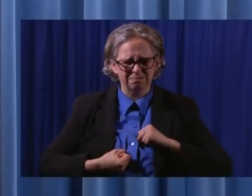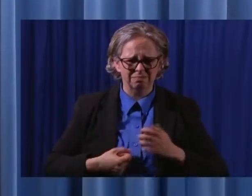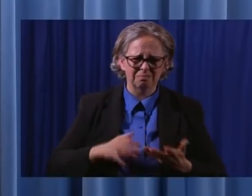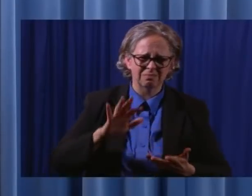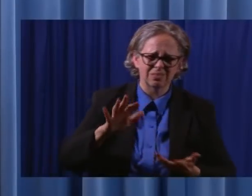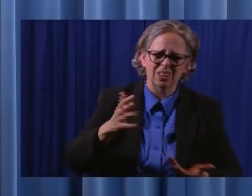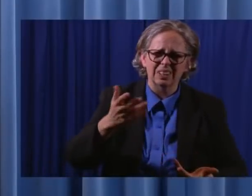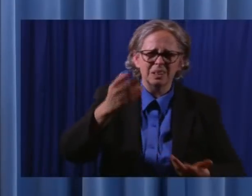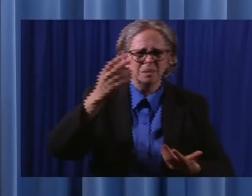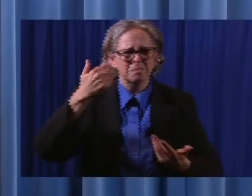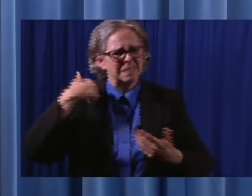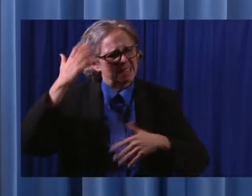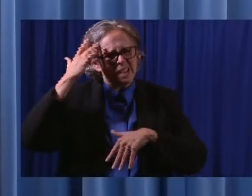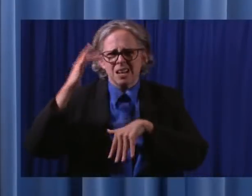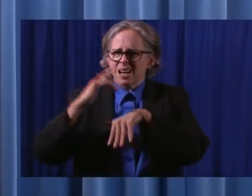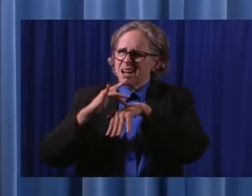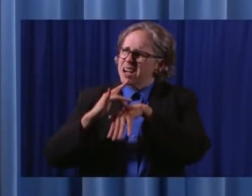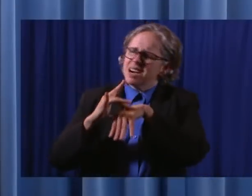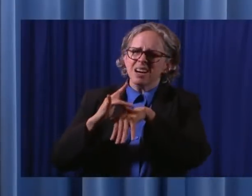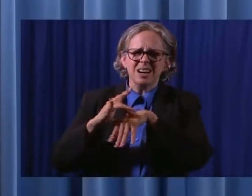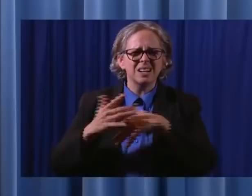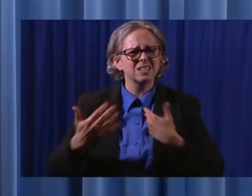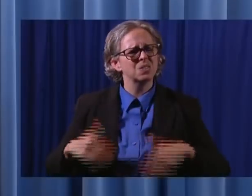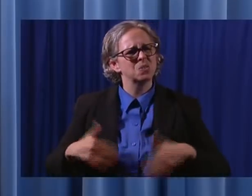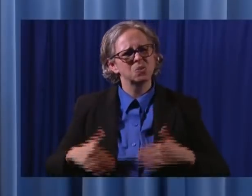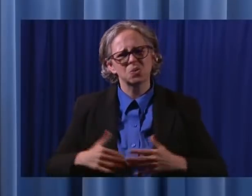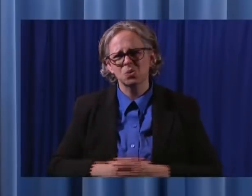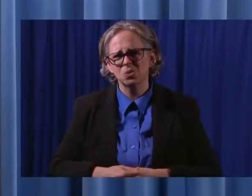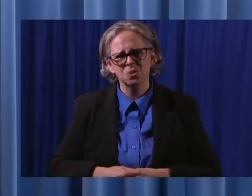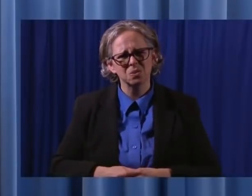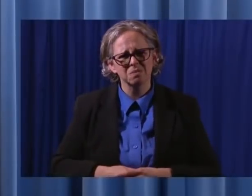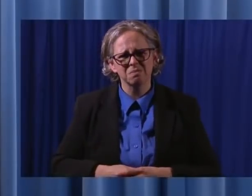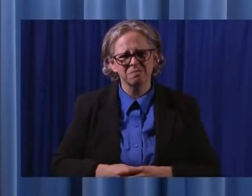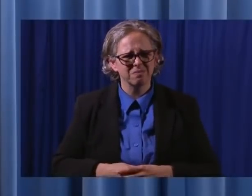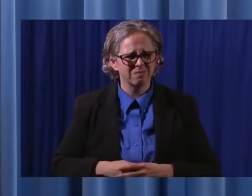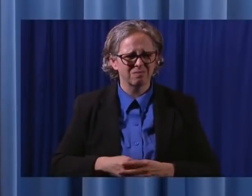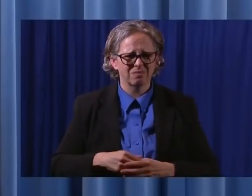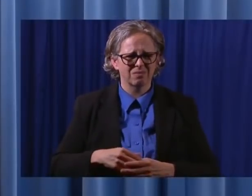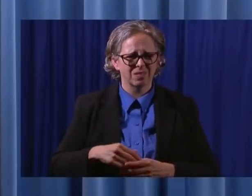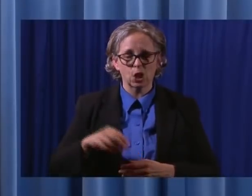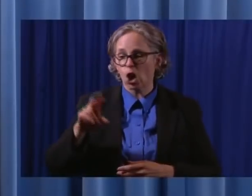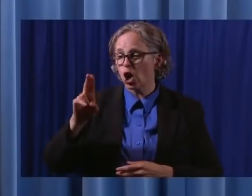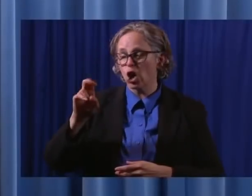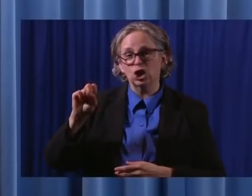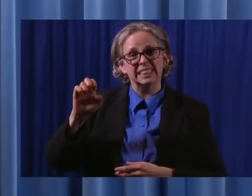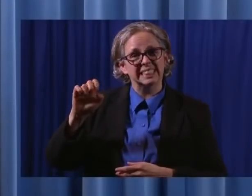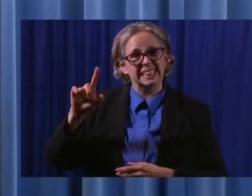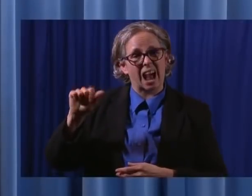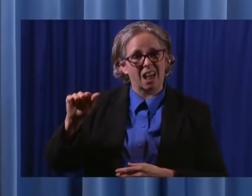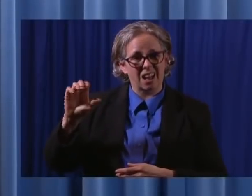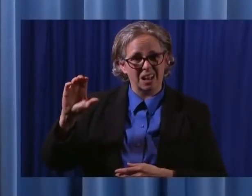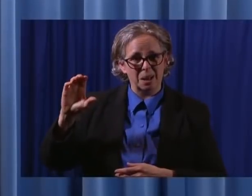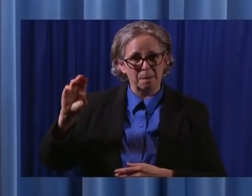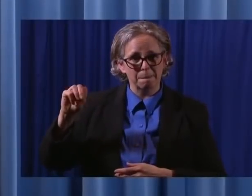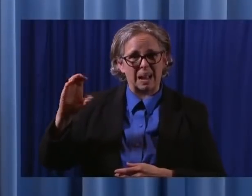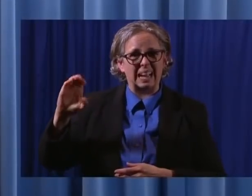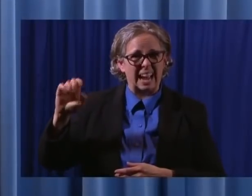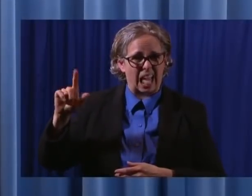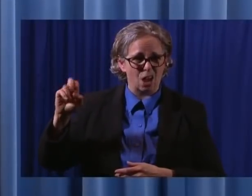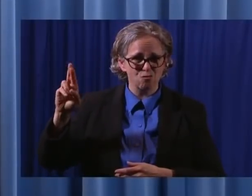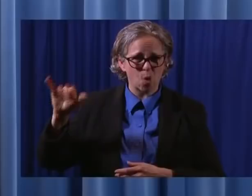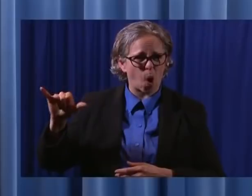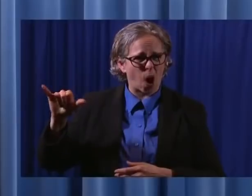that, and on Ursel McElroy, who heads up our Department of Aging, and on anybody who has looked at this,